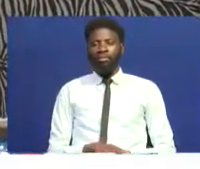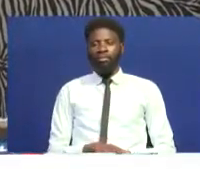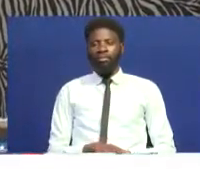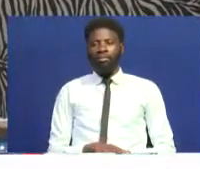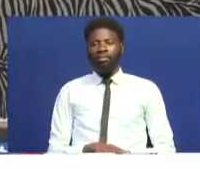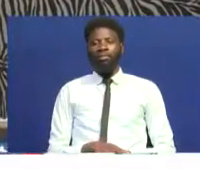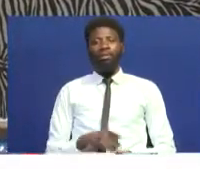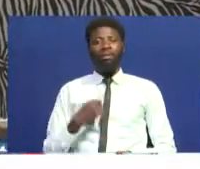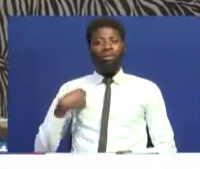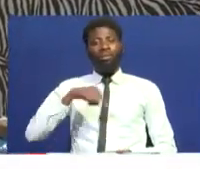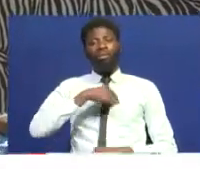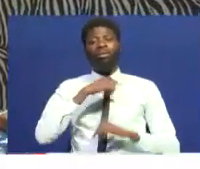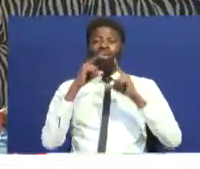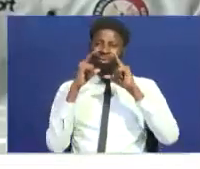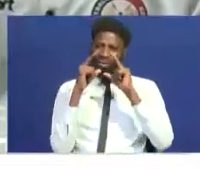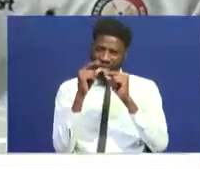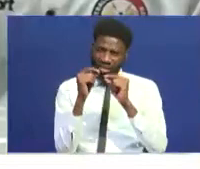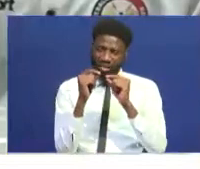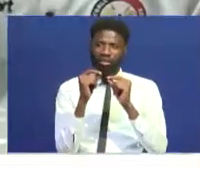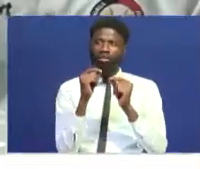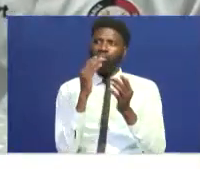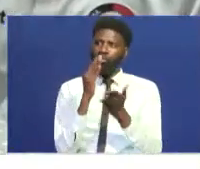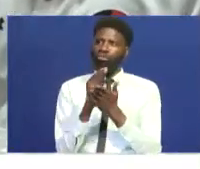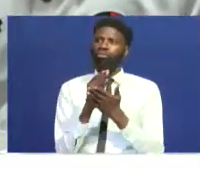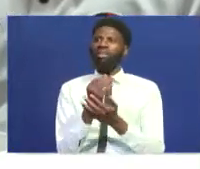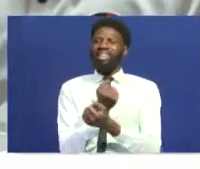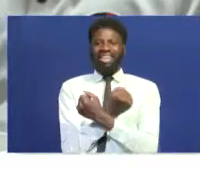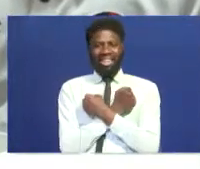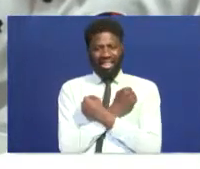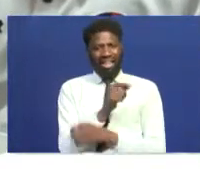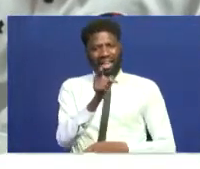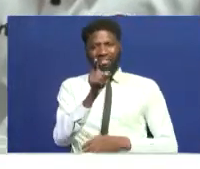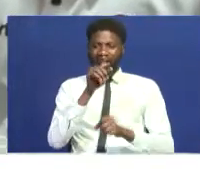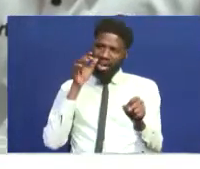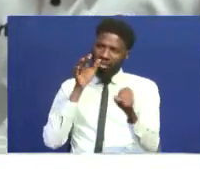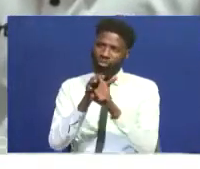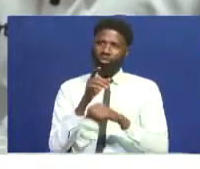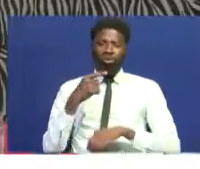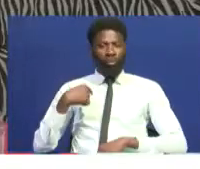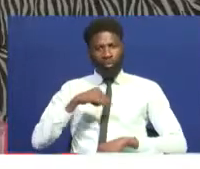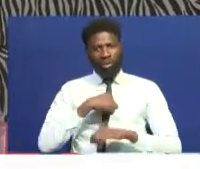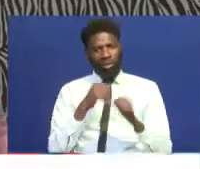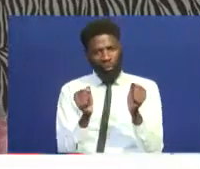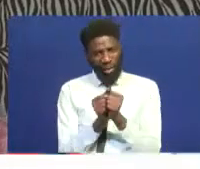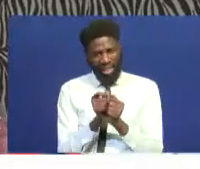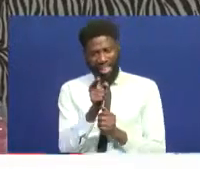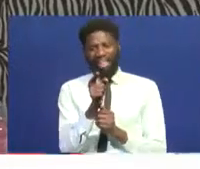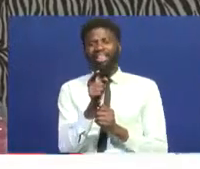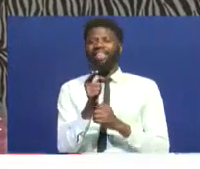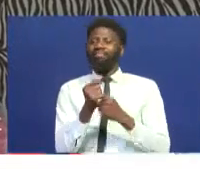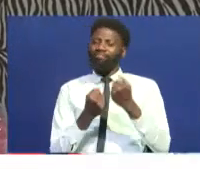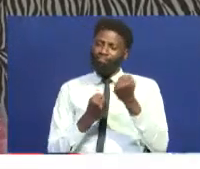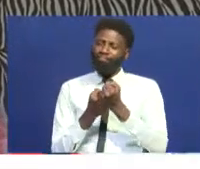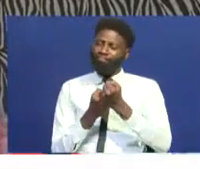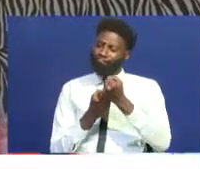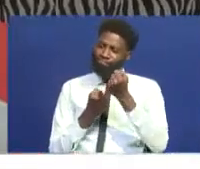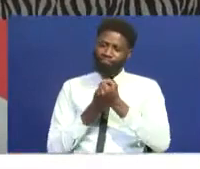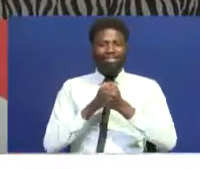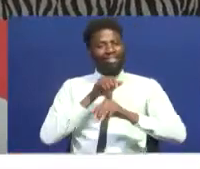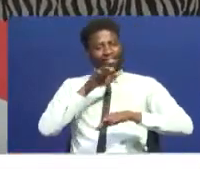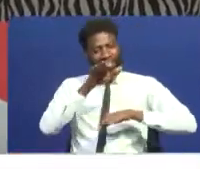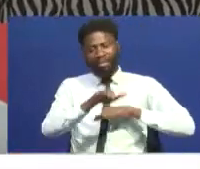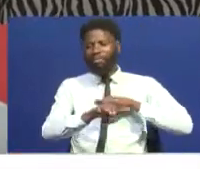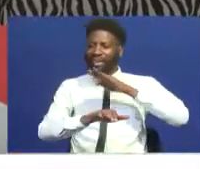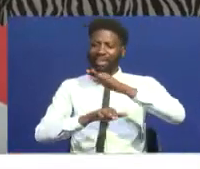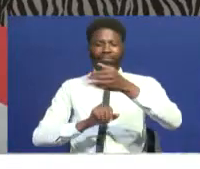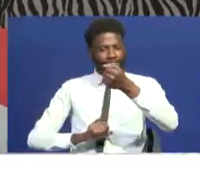much and that we are praying with you every minute of the way. And